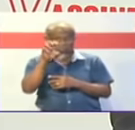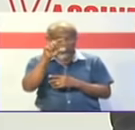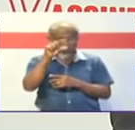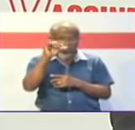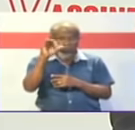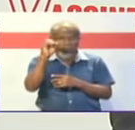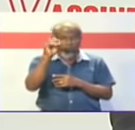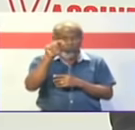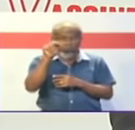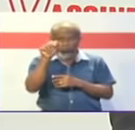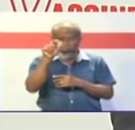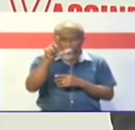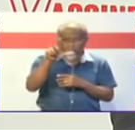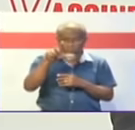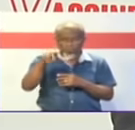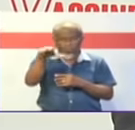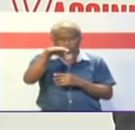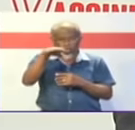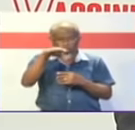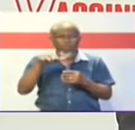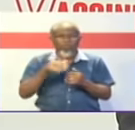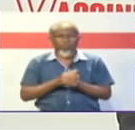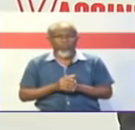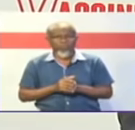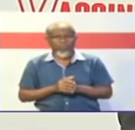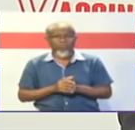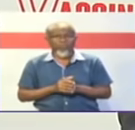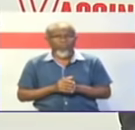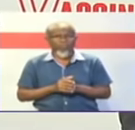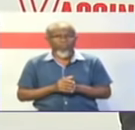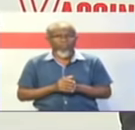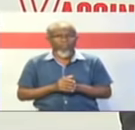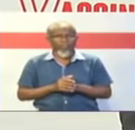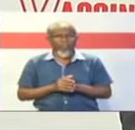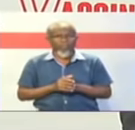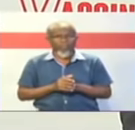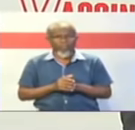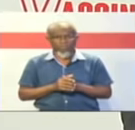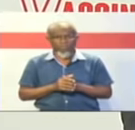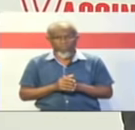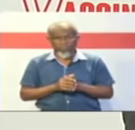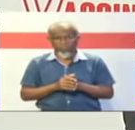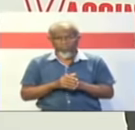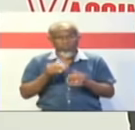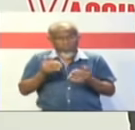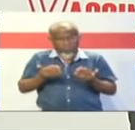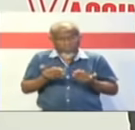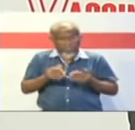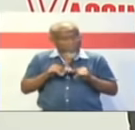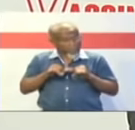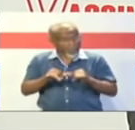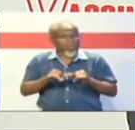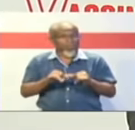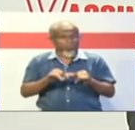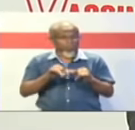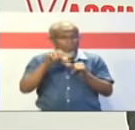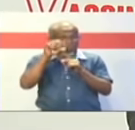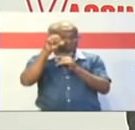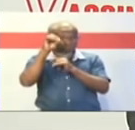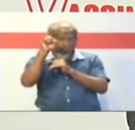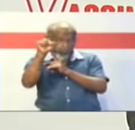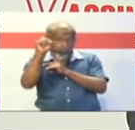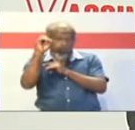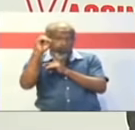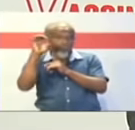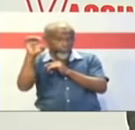around matters related to the safe zone, and the question did arise. So my legal advisor would have advised that we are in a state of emergency still,